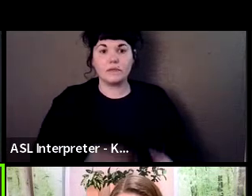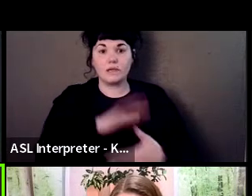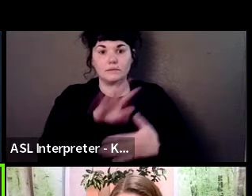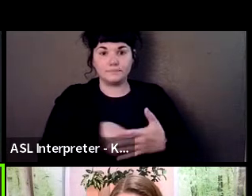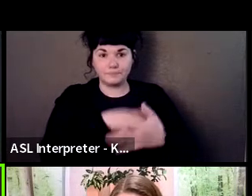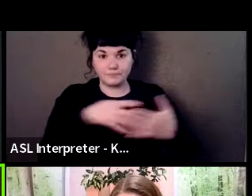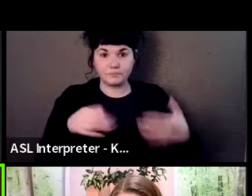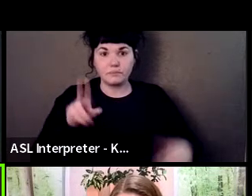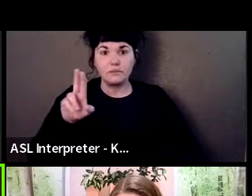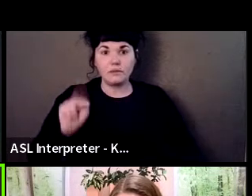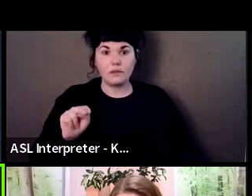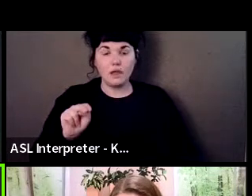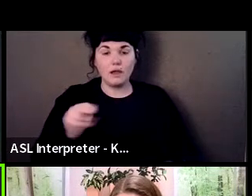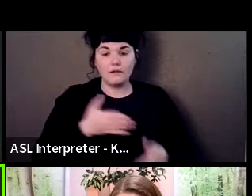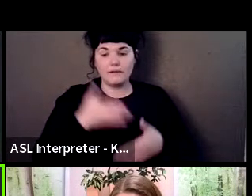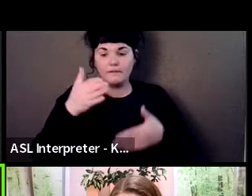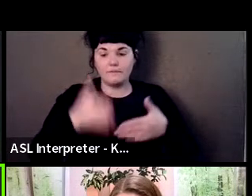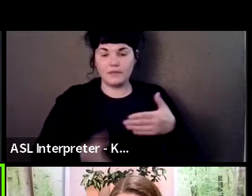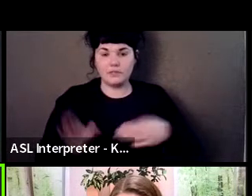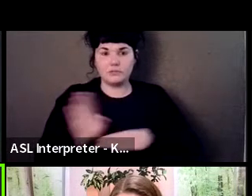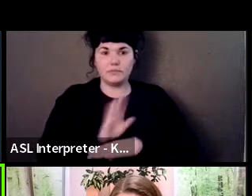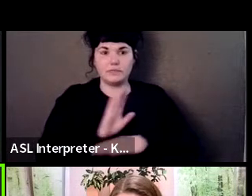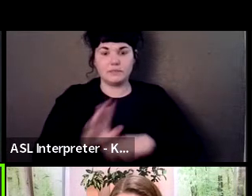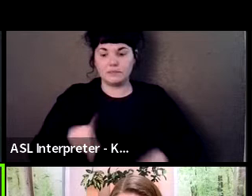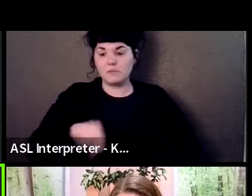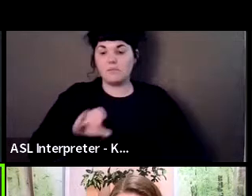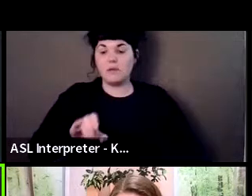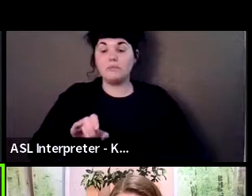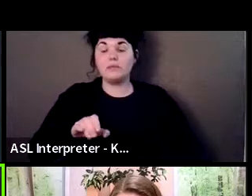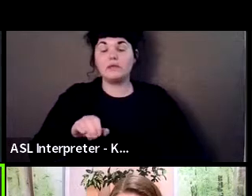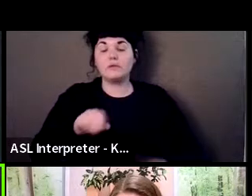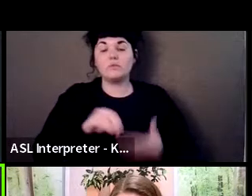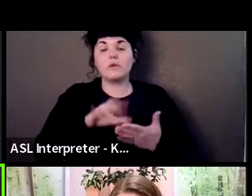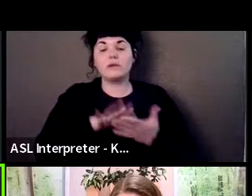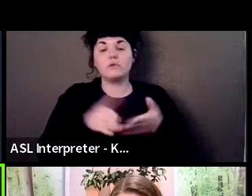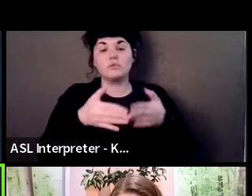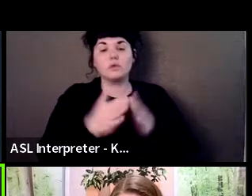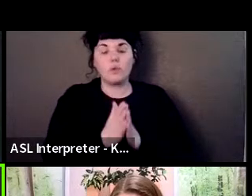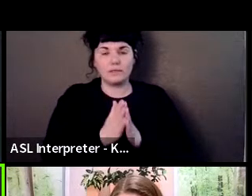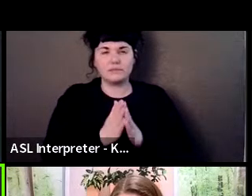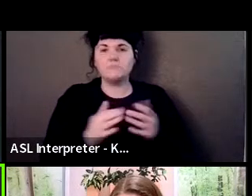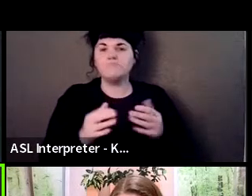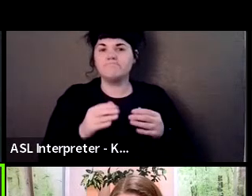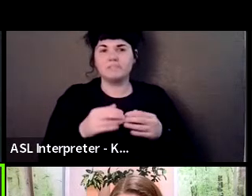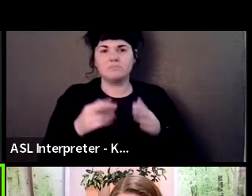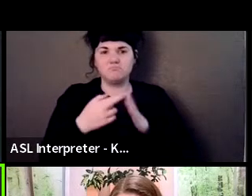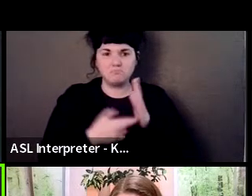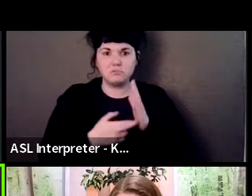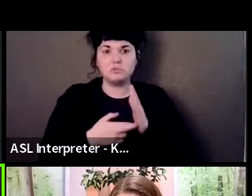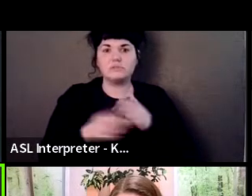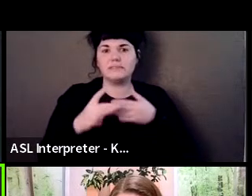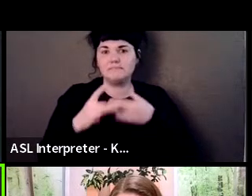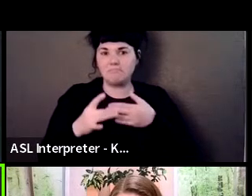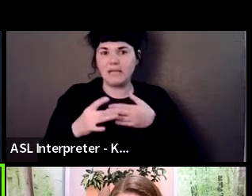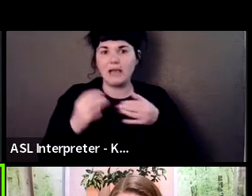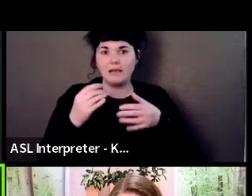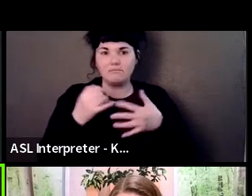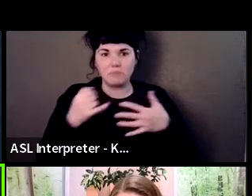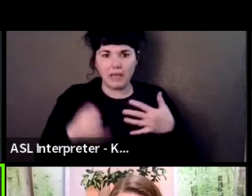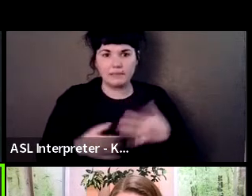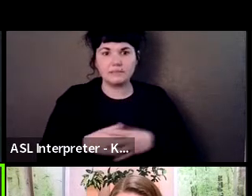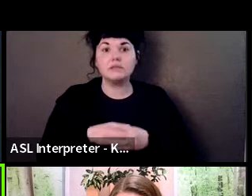response to public record requests and procedures and guidelines. Without objection, I will ask Executive Director Woods to present this